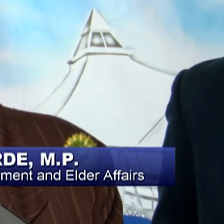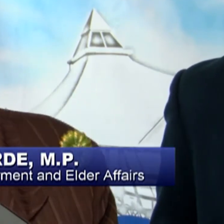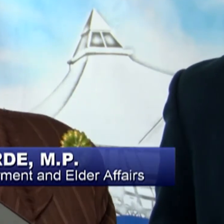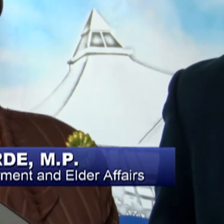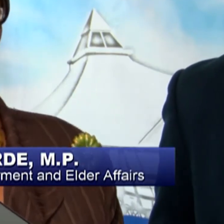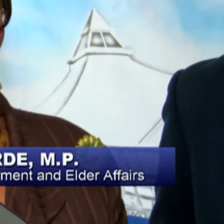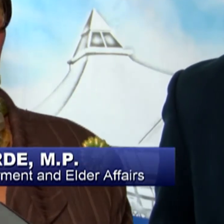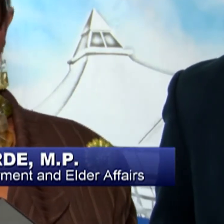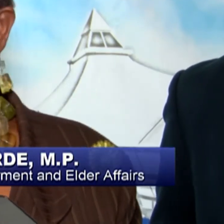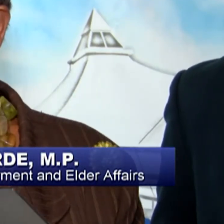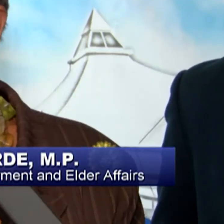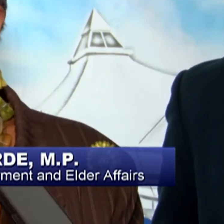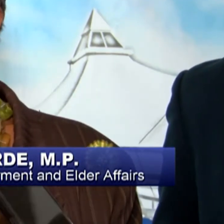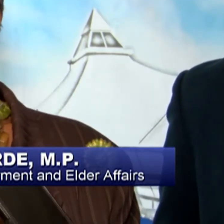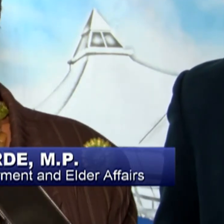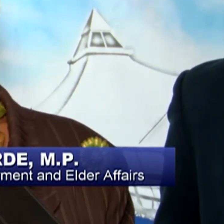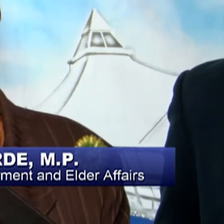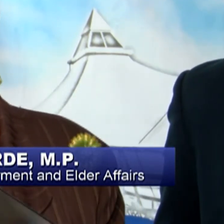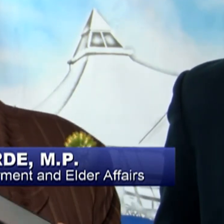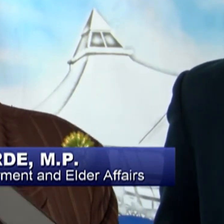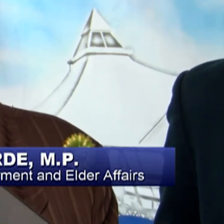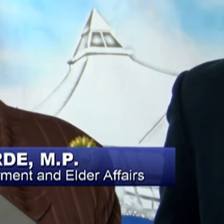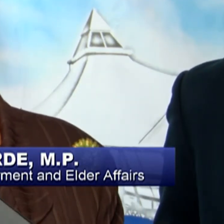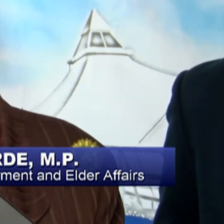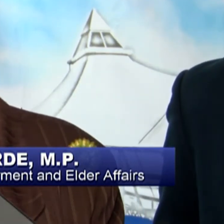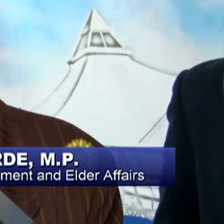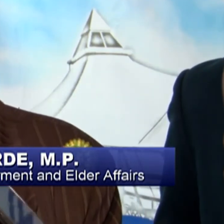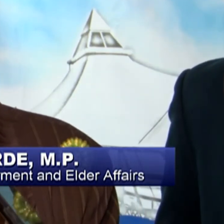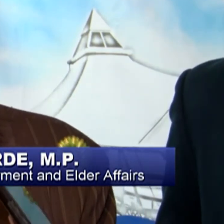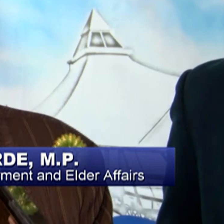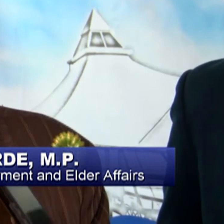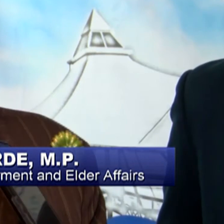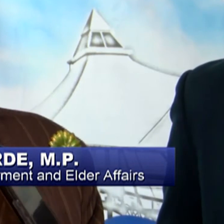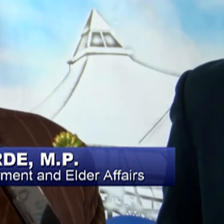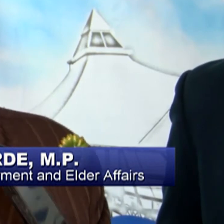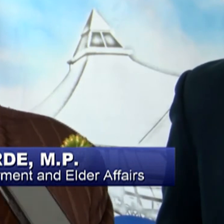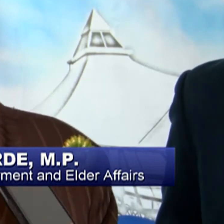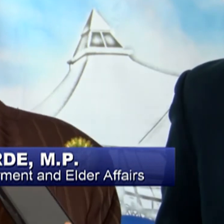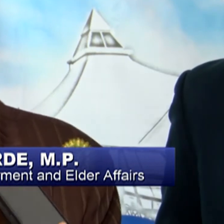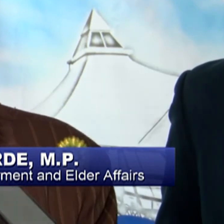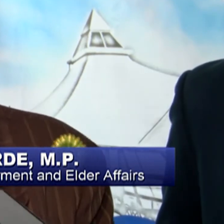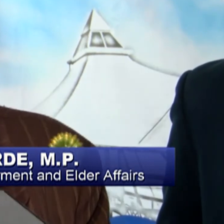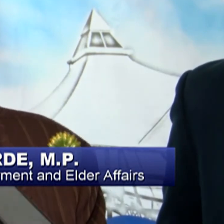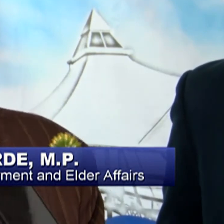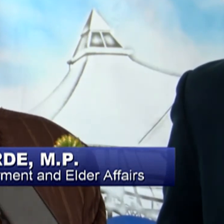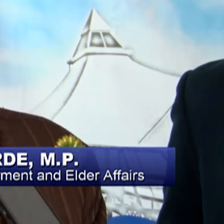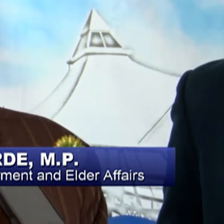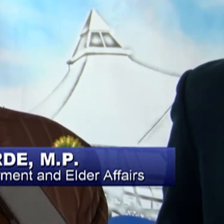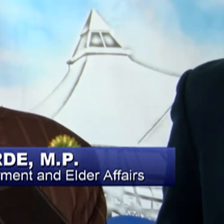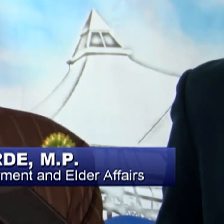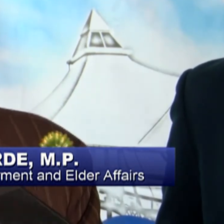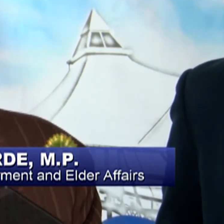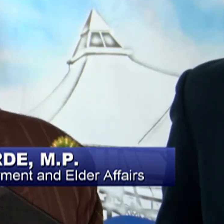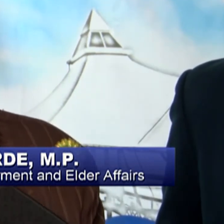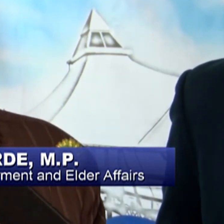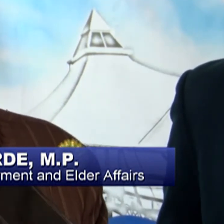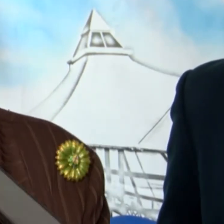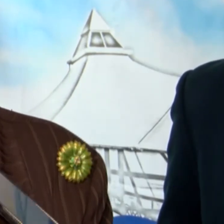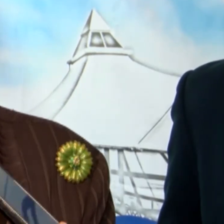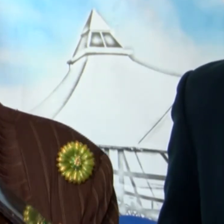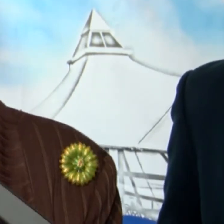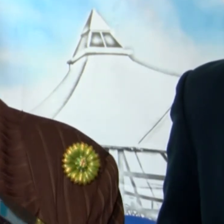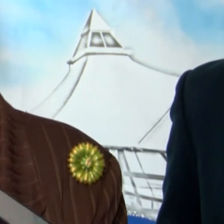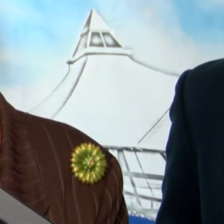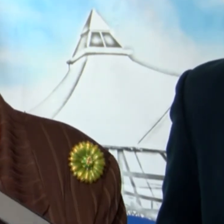the male component with us. Few males would rather stay at home or sit on the shop step and chat with men, but there are males here